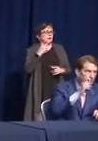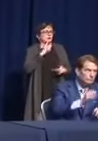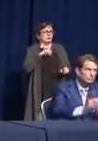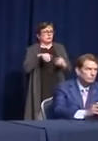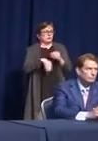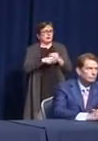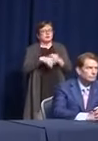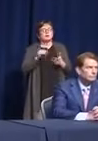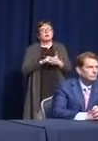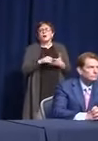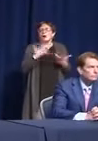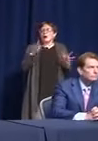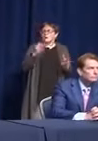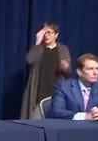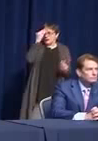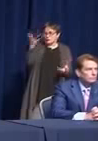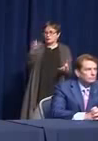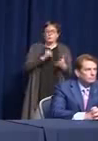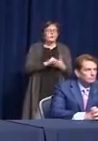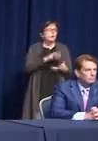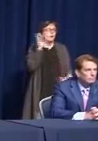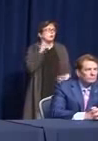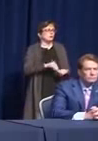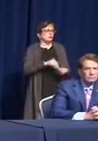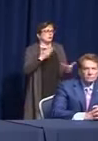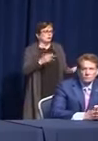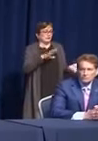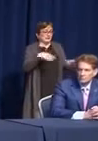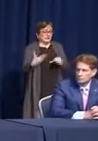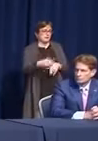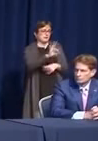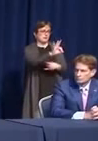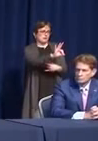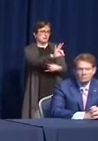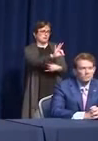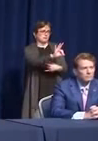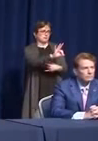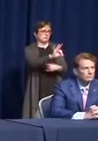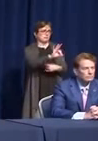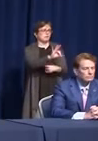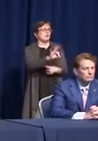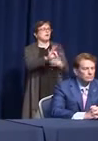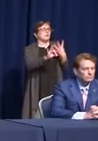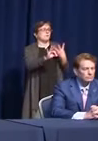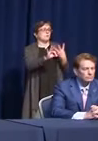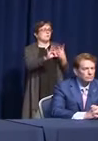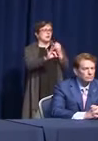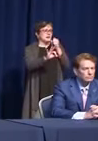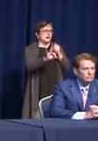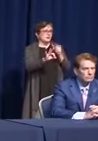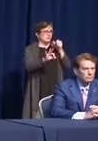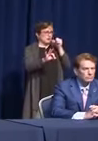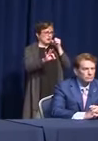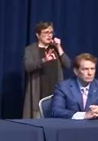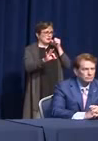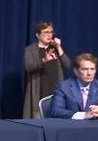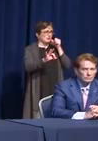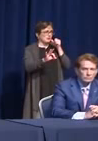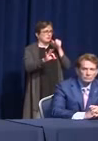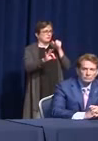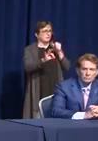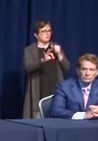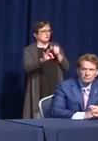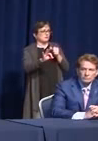9 fatalities. We had 2 yesterday and 4 today. Of the